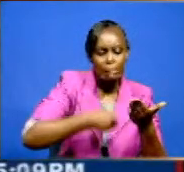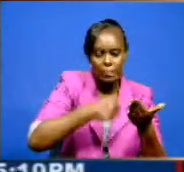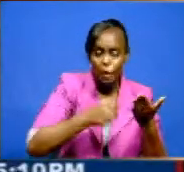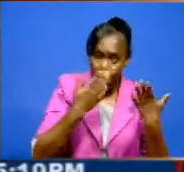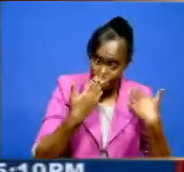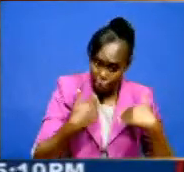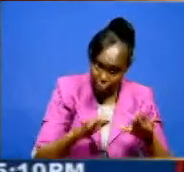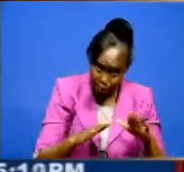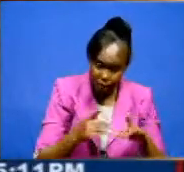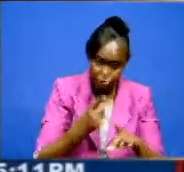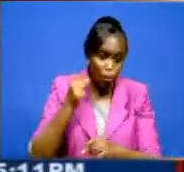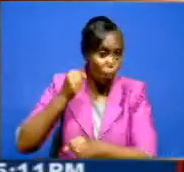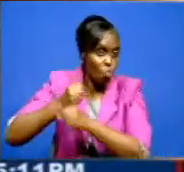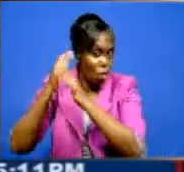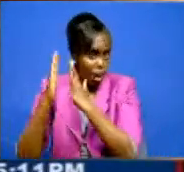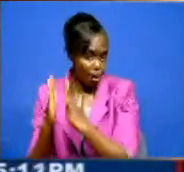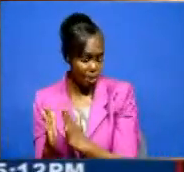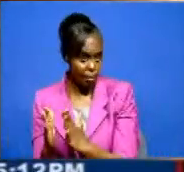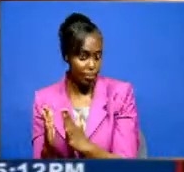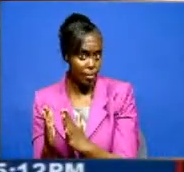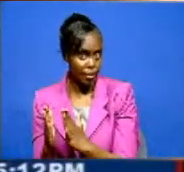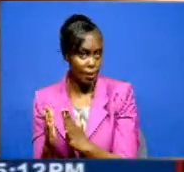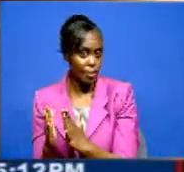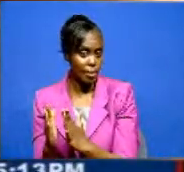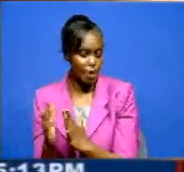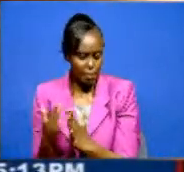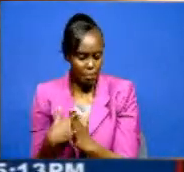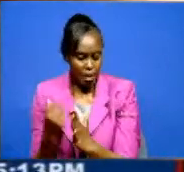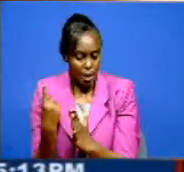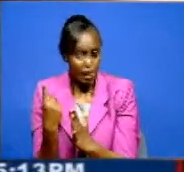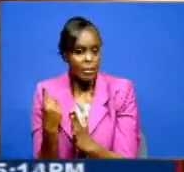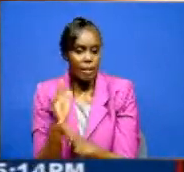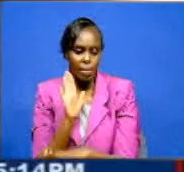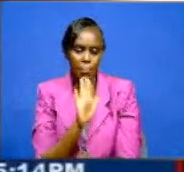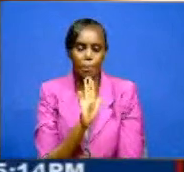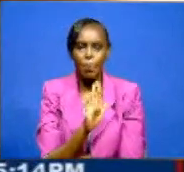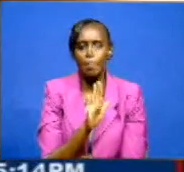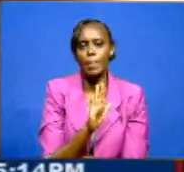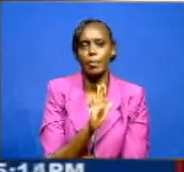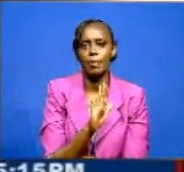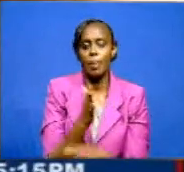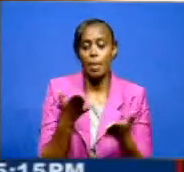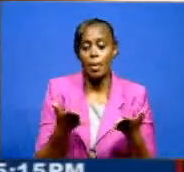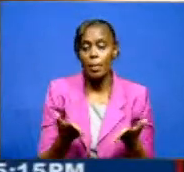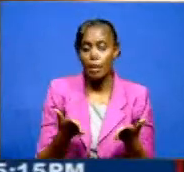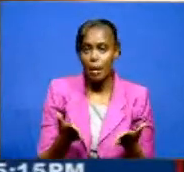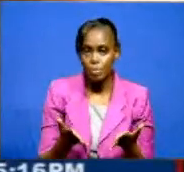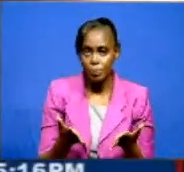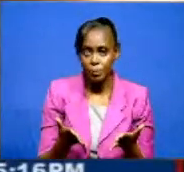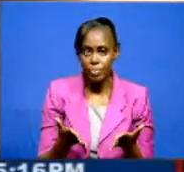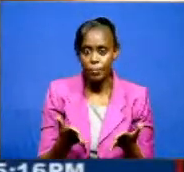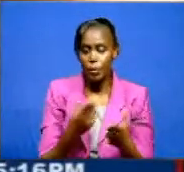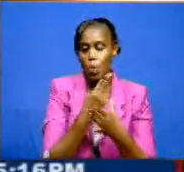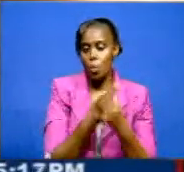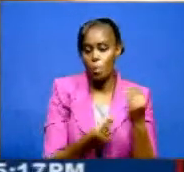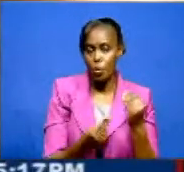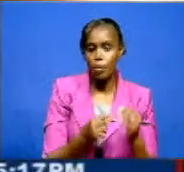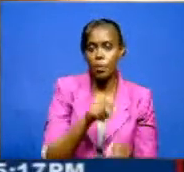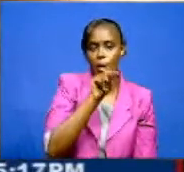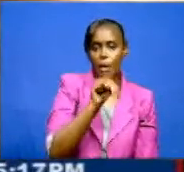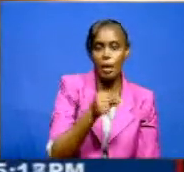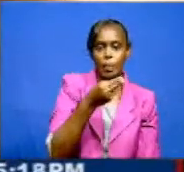deducted from the employee. That is what I understood to be your statement. Now, both the